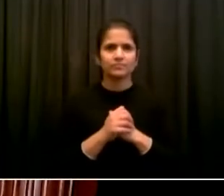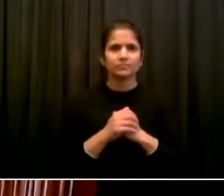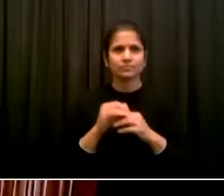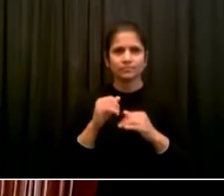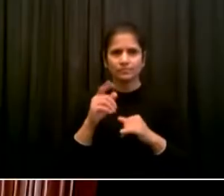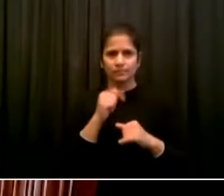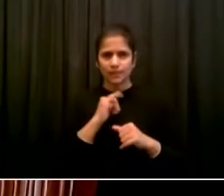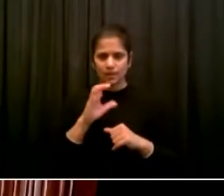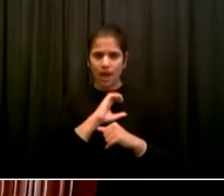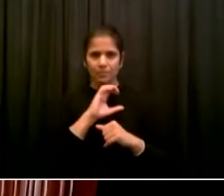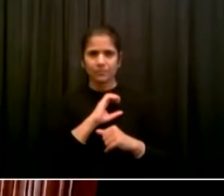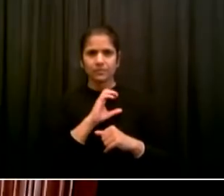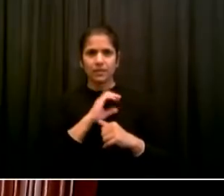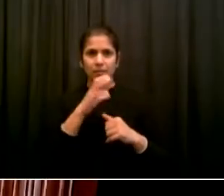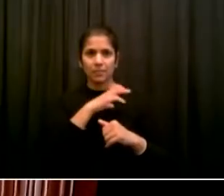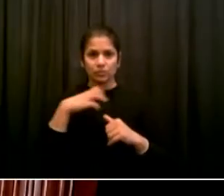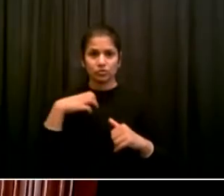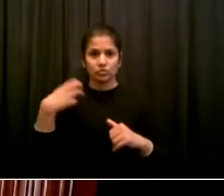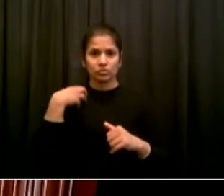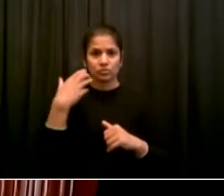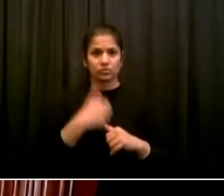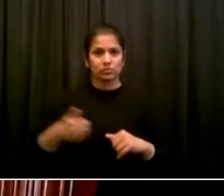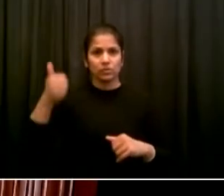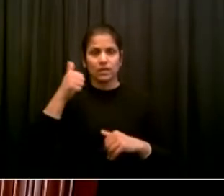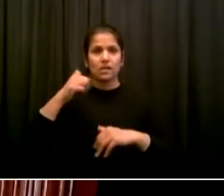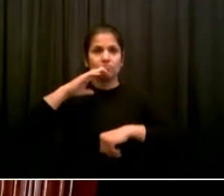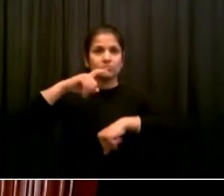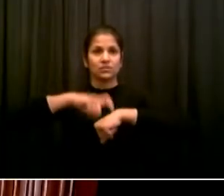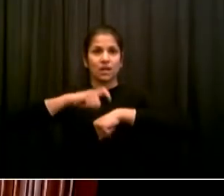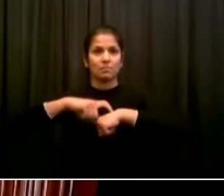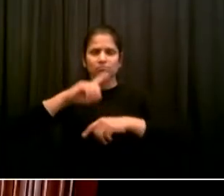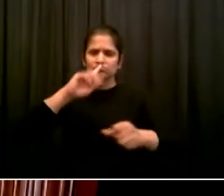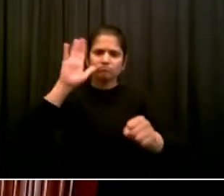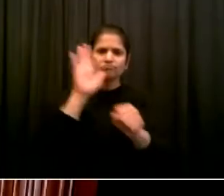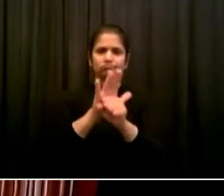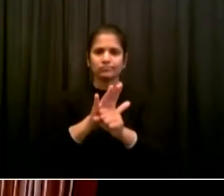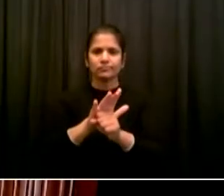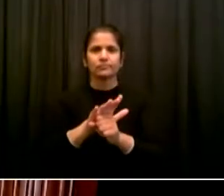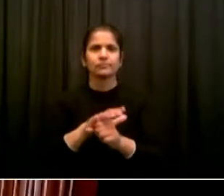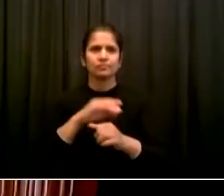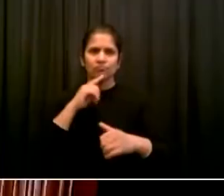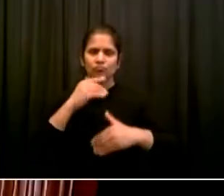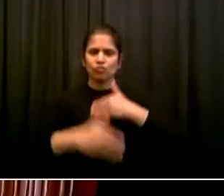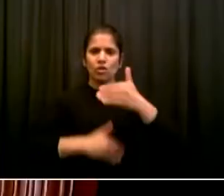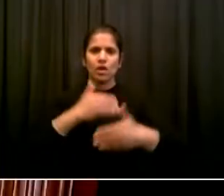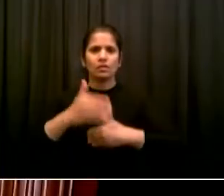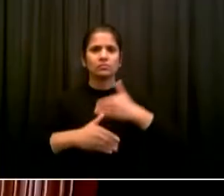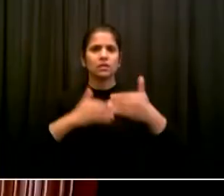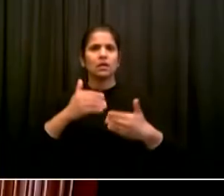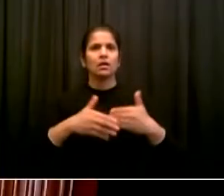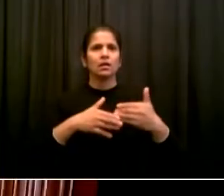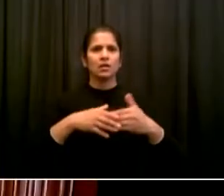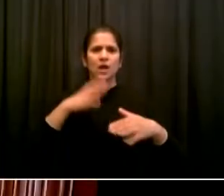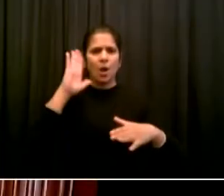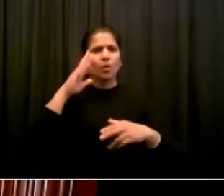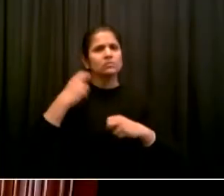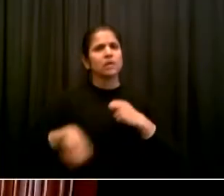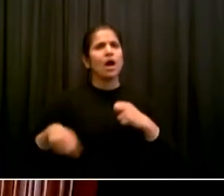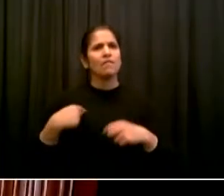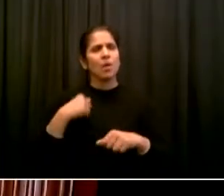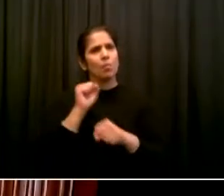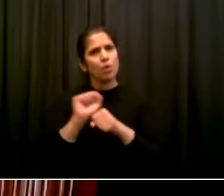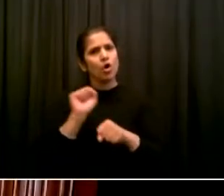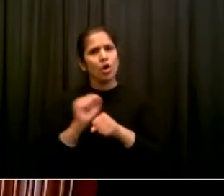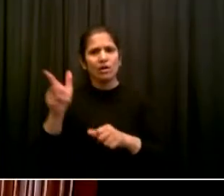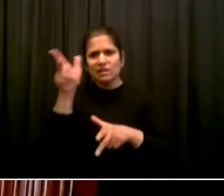for the commitment to the process, and as you said, for doing the hard work of listening to the people of New York,